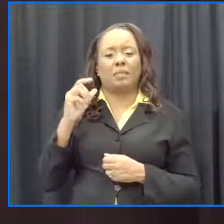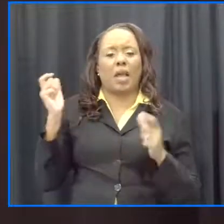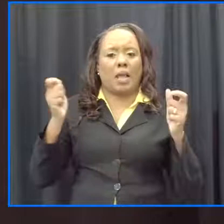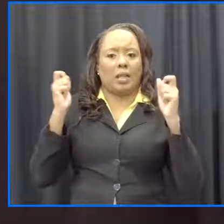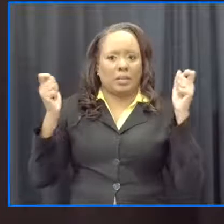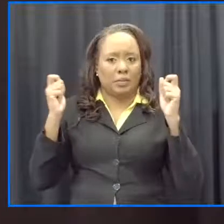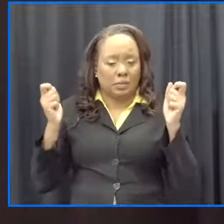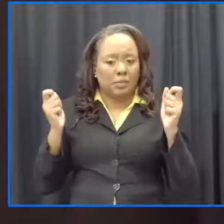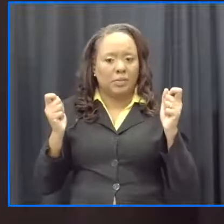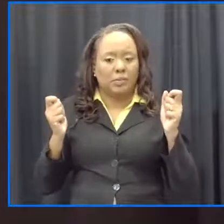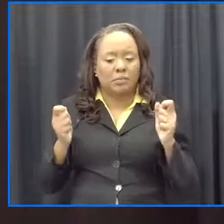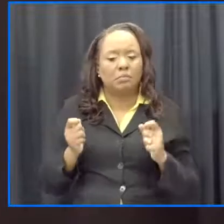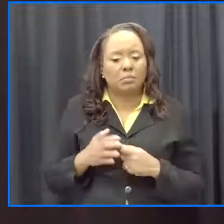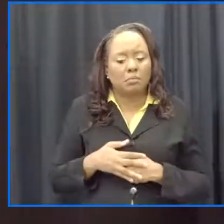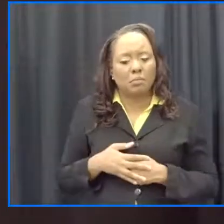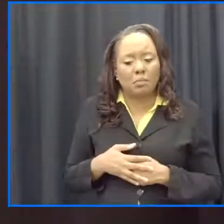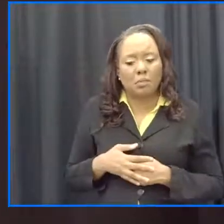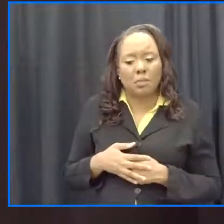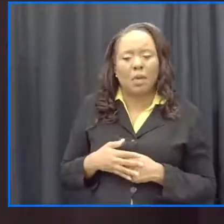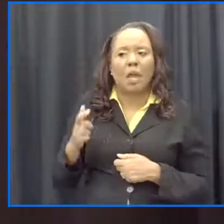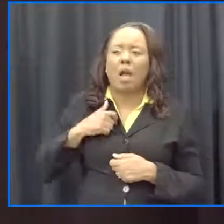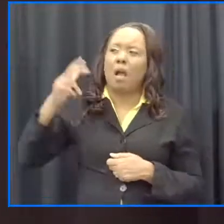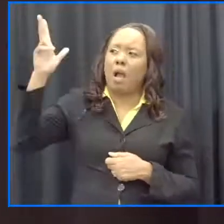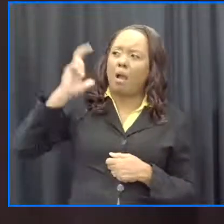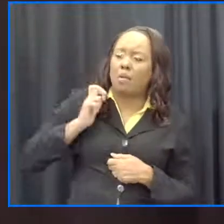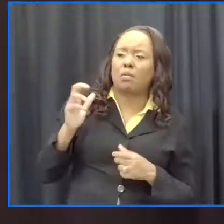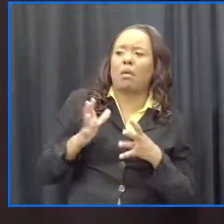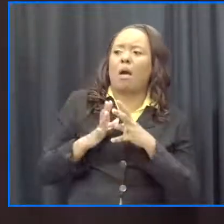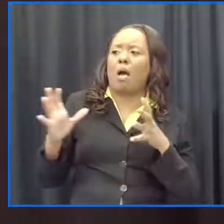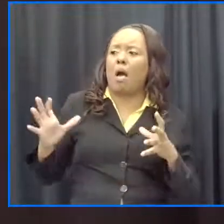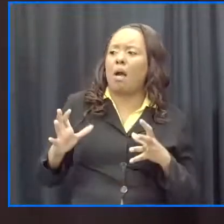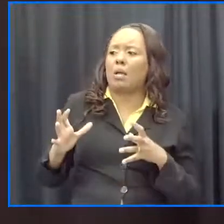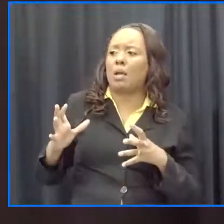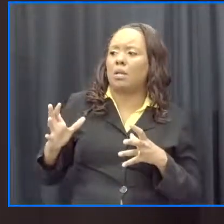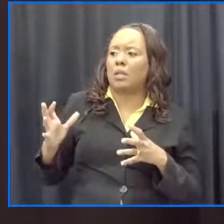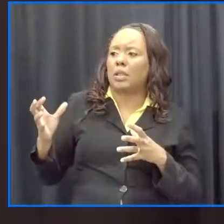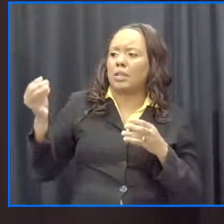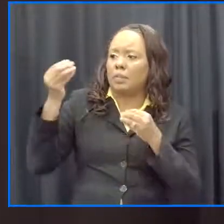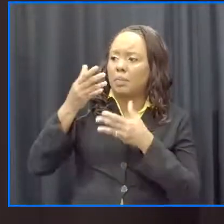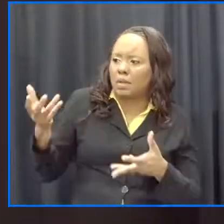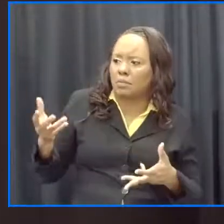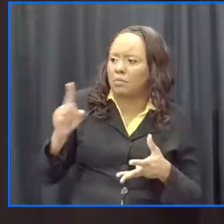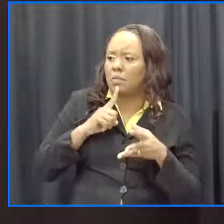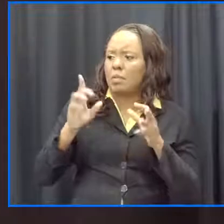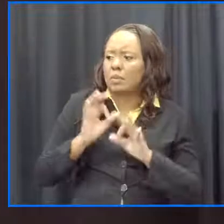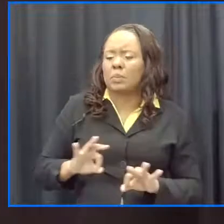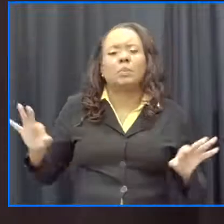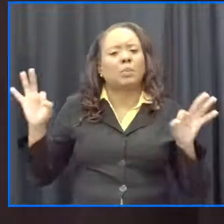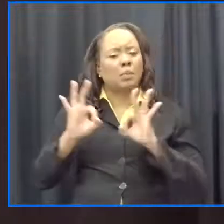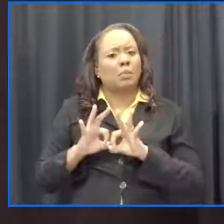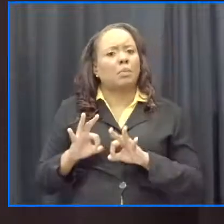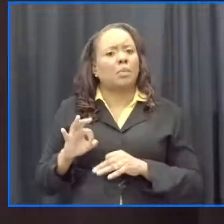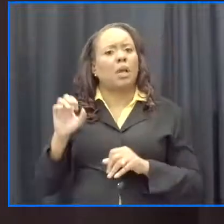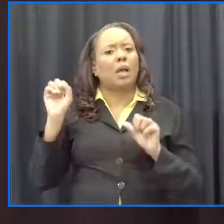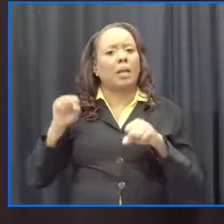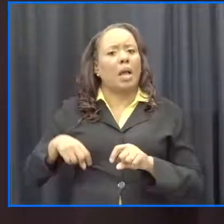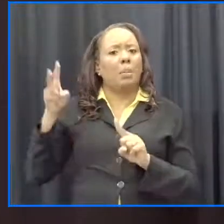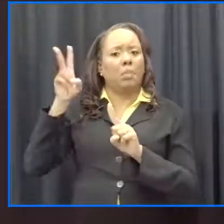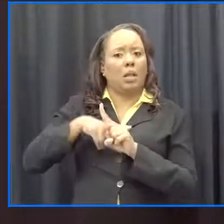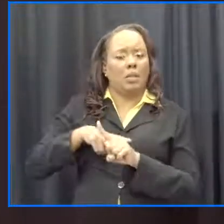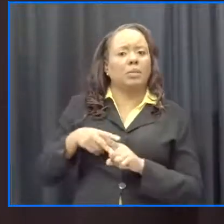Association, made some observations that I consider valuable and relevant to the issues which we are obliged to